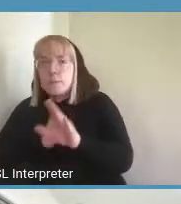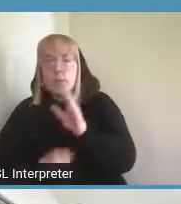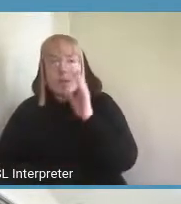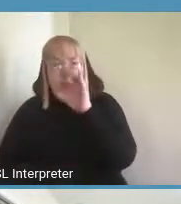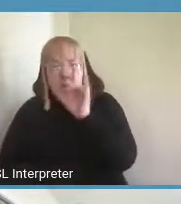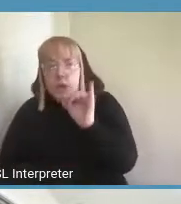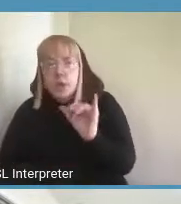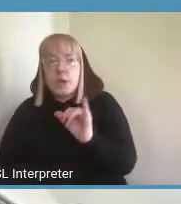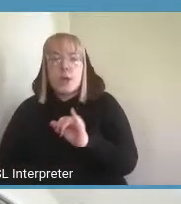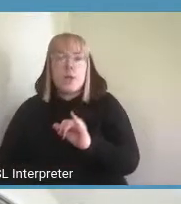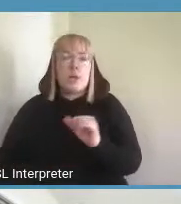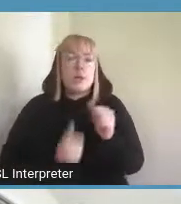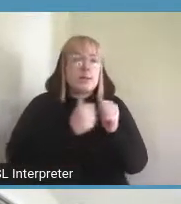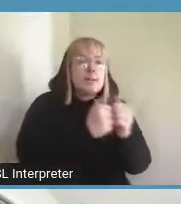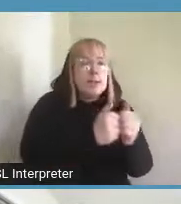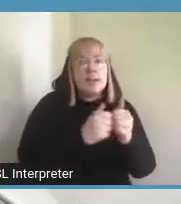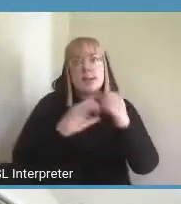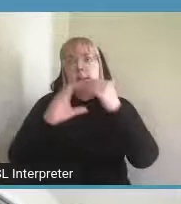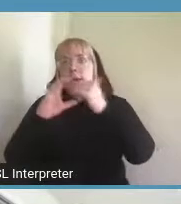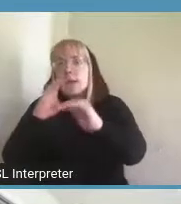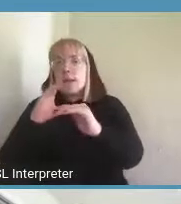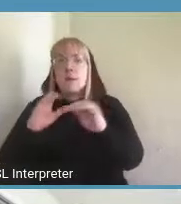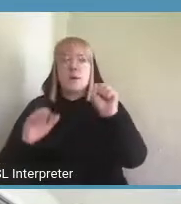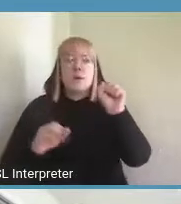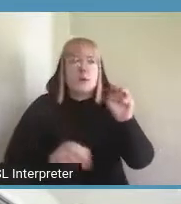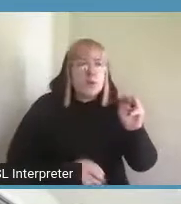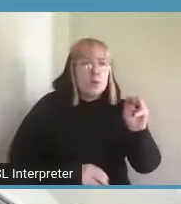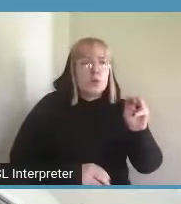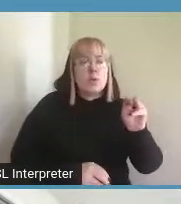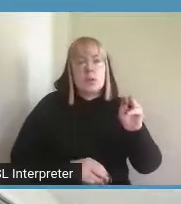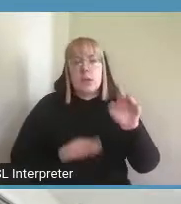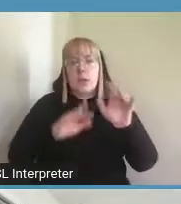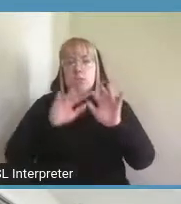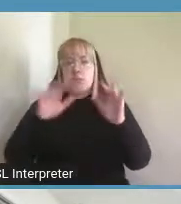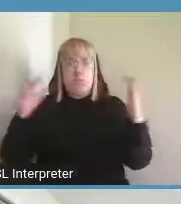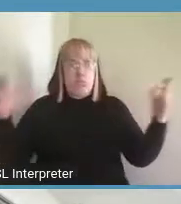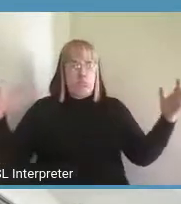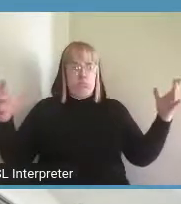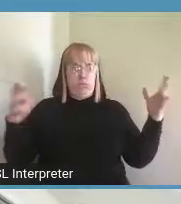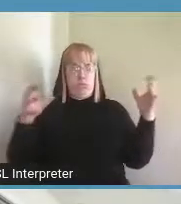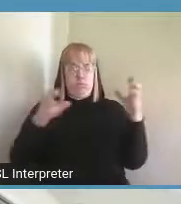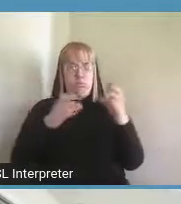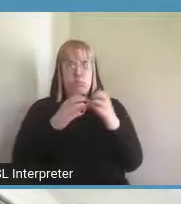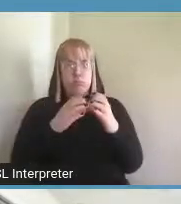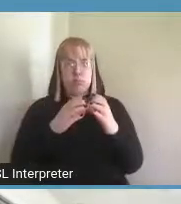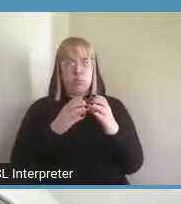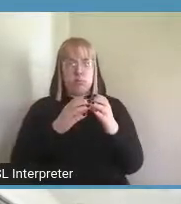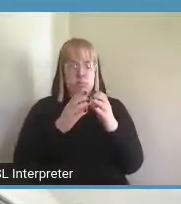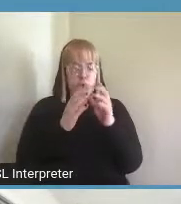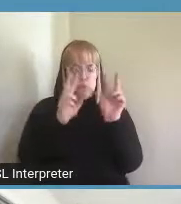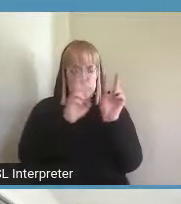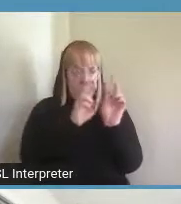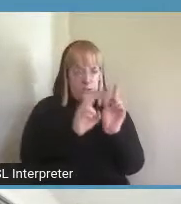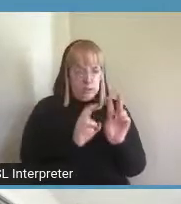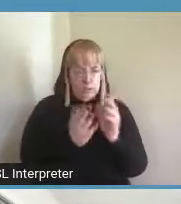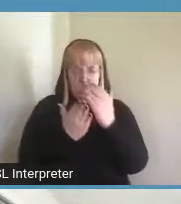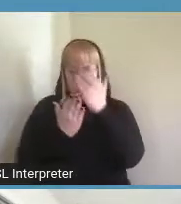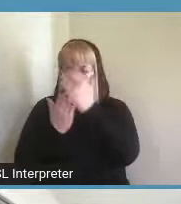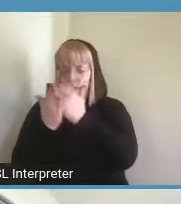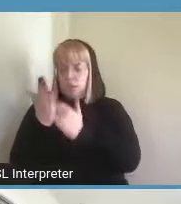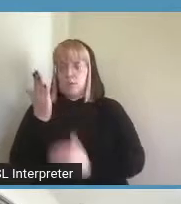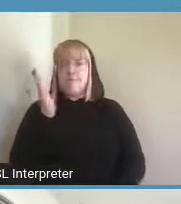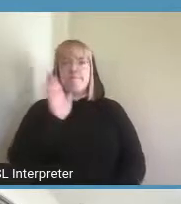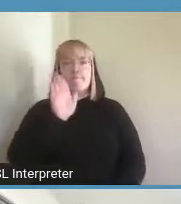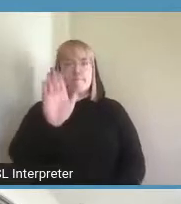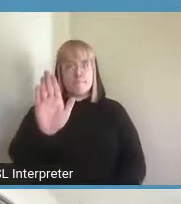their texting, email messaging, social, and web is going. And they take all of that data, aggregate it, and they do